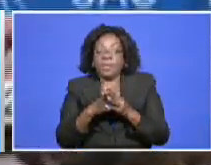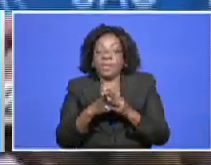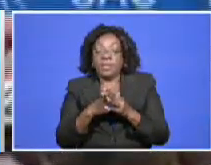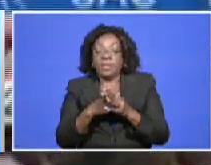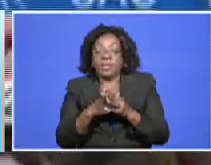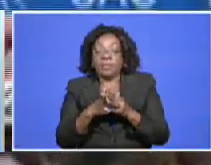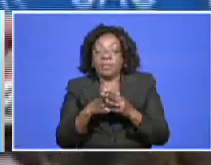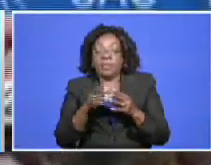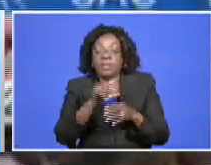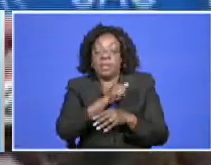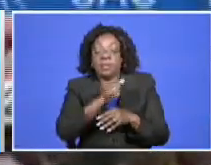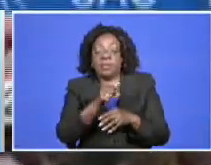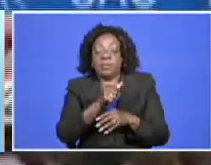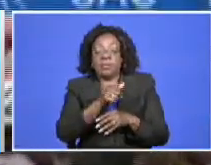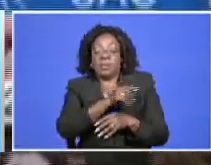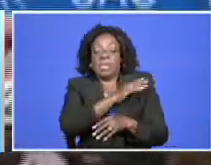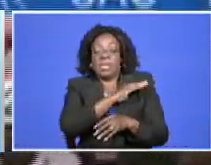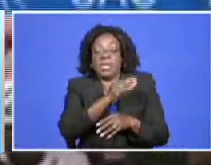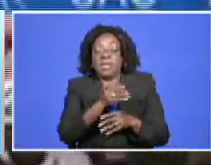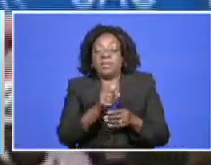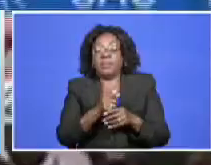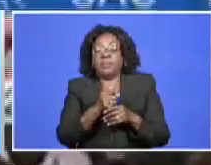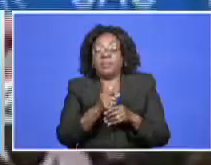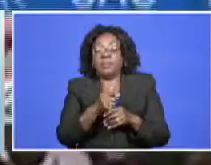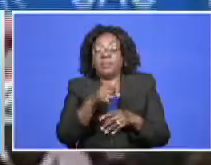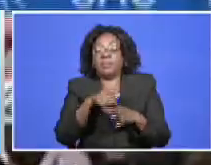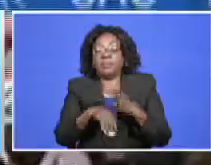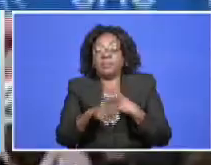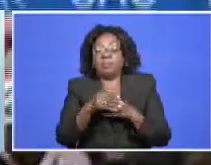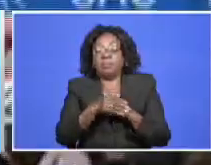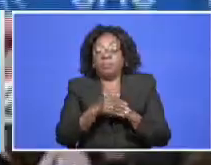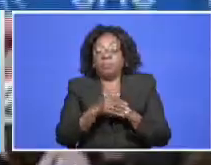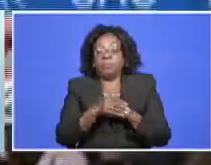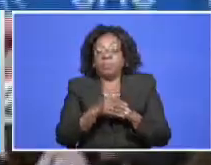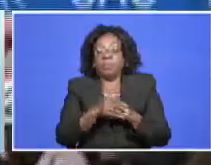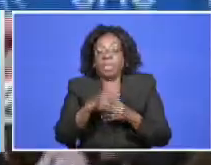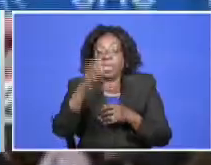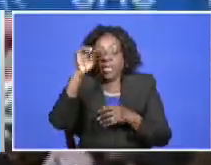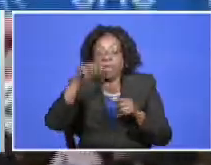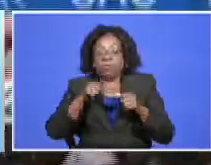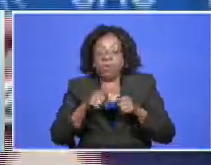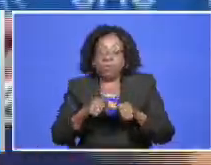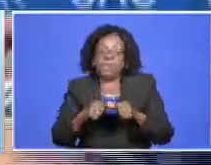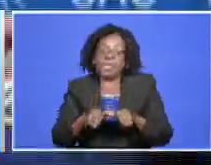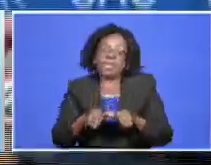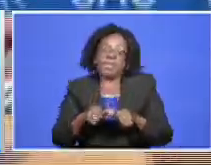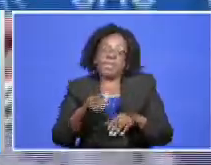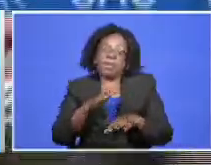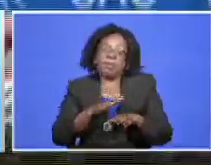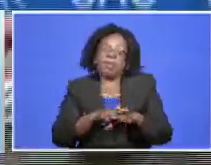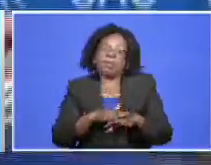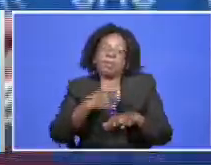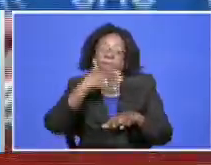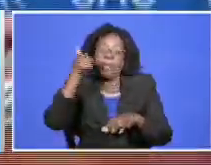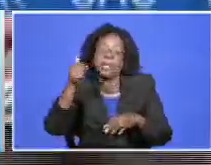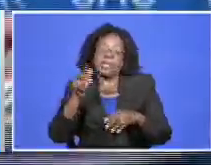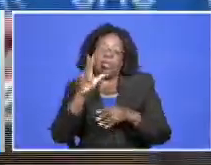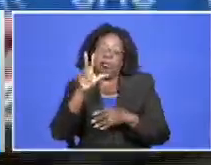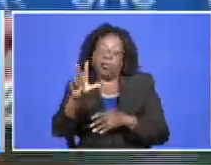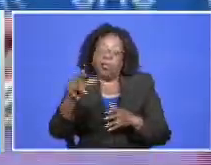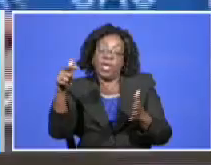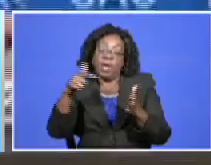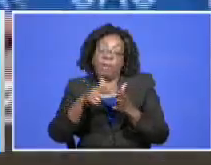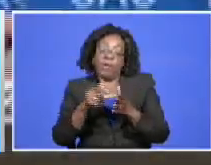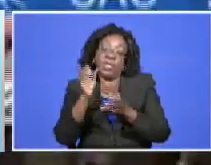Blazers. Although Hield has been relegated to a bench role in recent weeks, he remains one of the best three-point shooters in the league